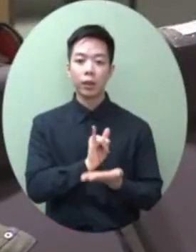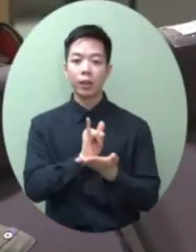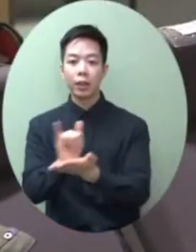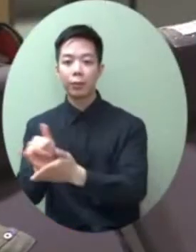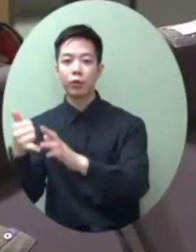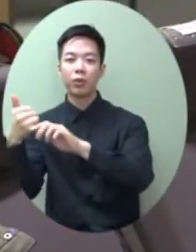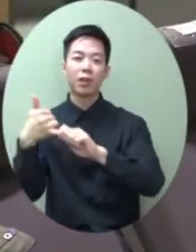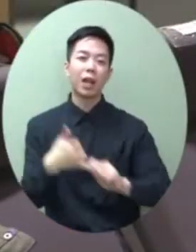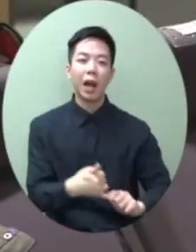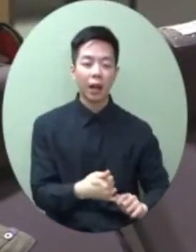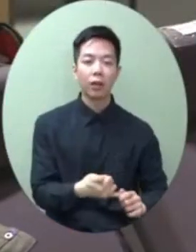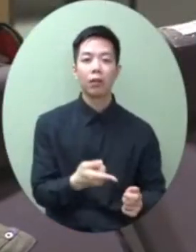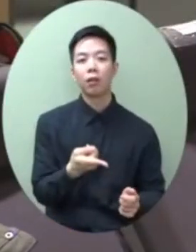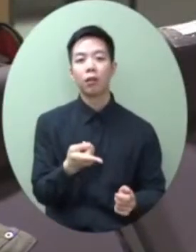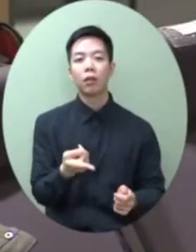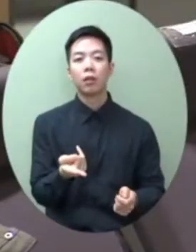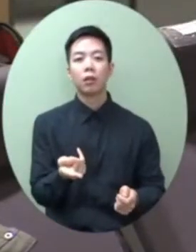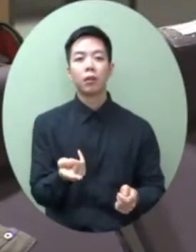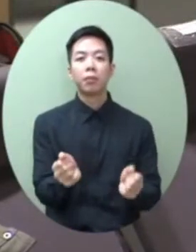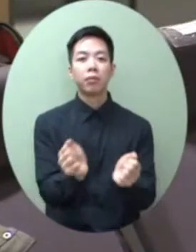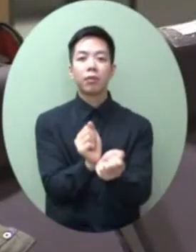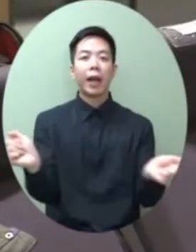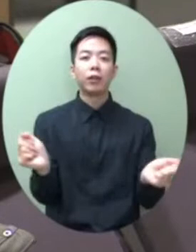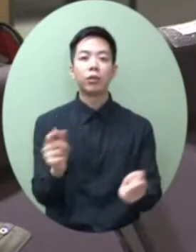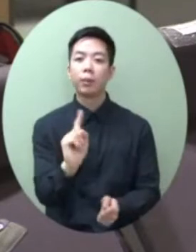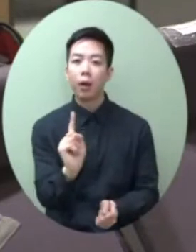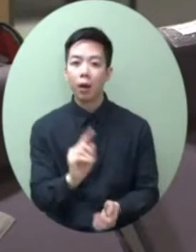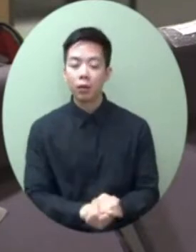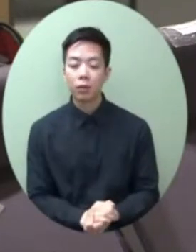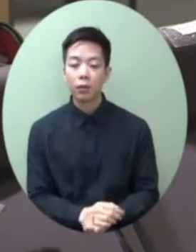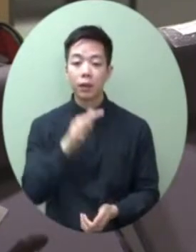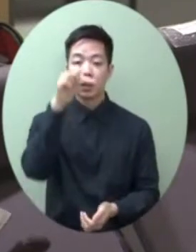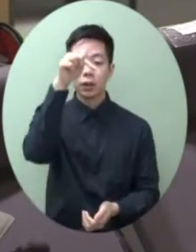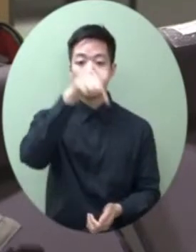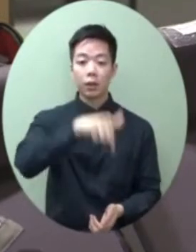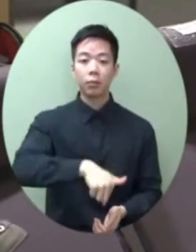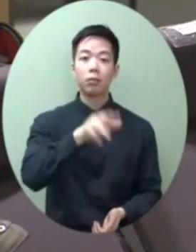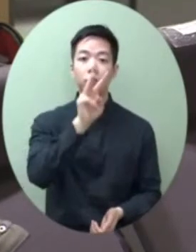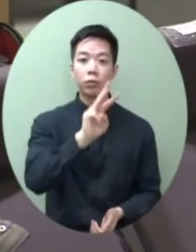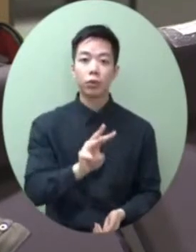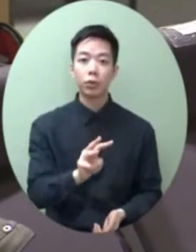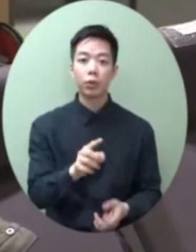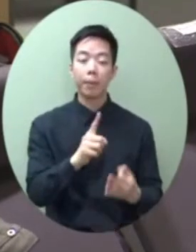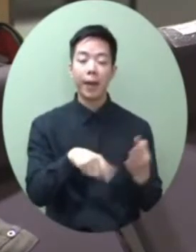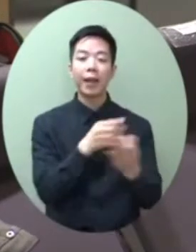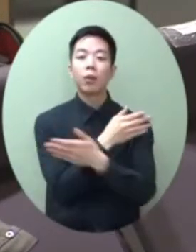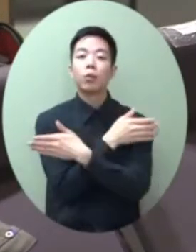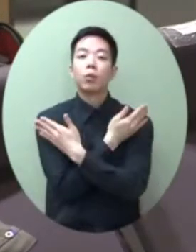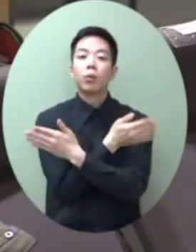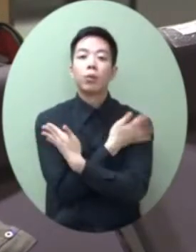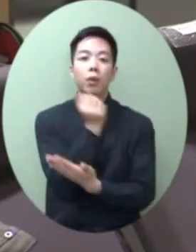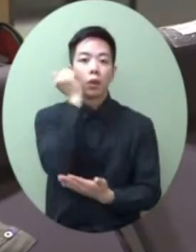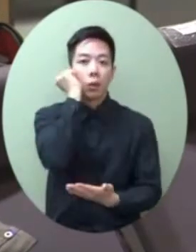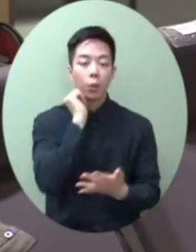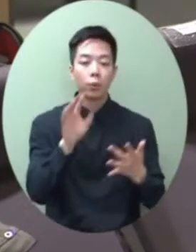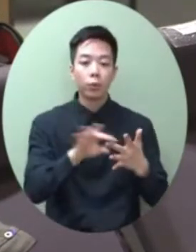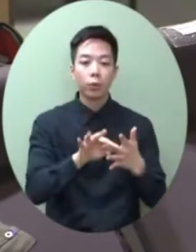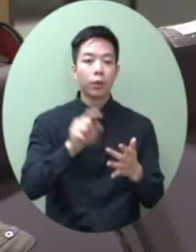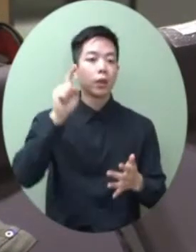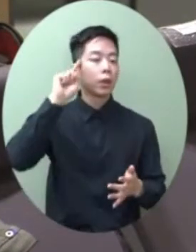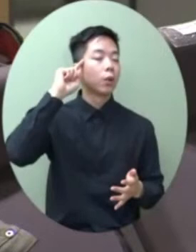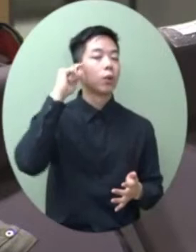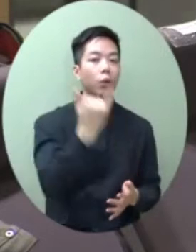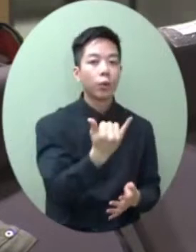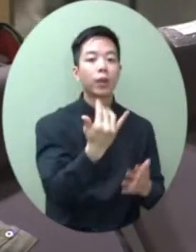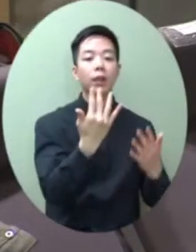people who tested positive and yet to be sent to hospital? In One Lune elderly home in Sham Shui Po,